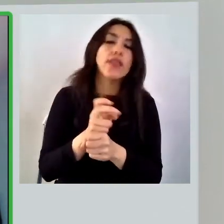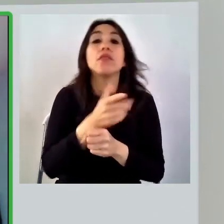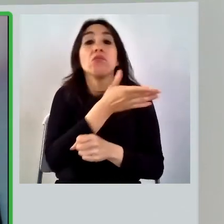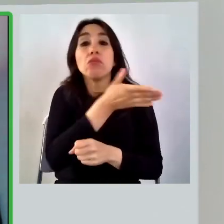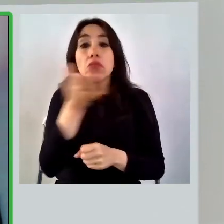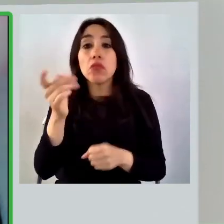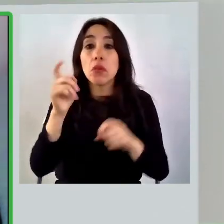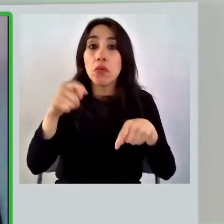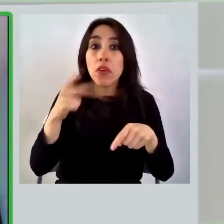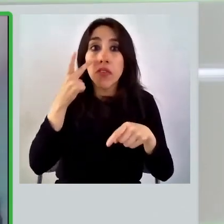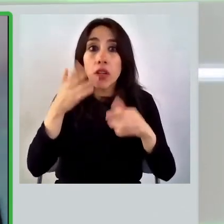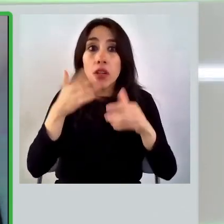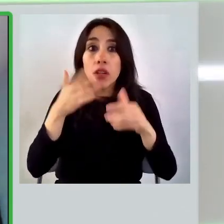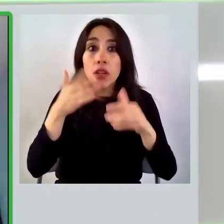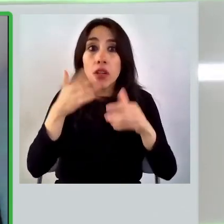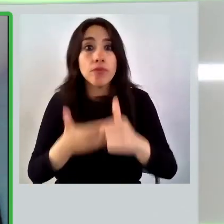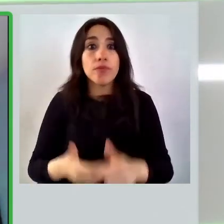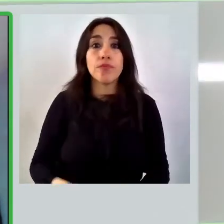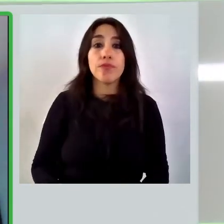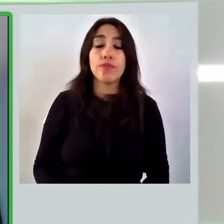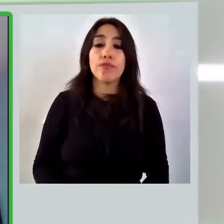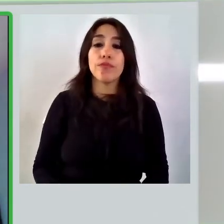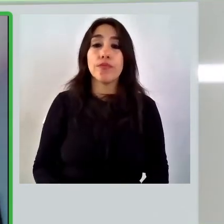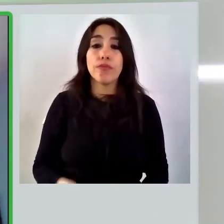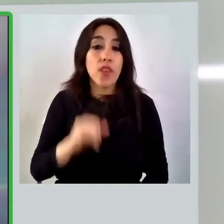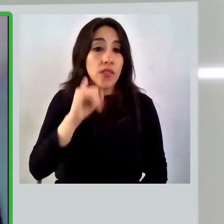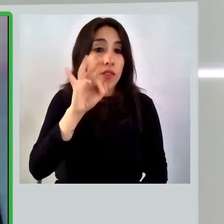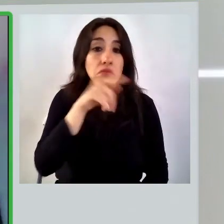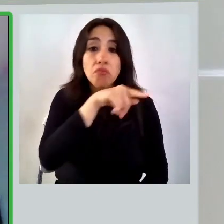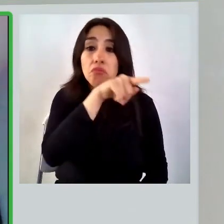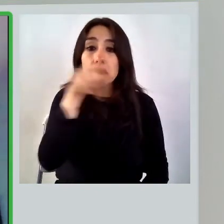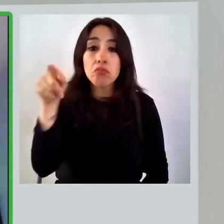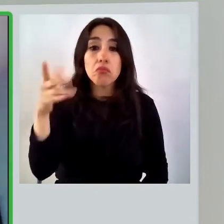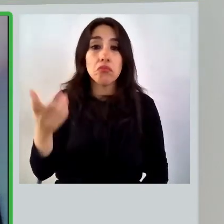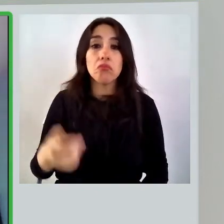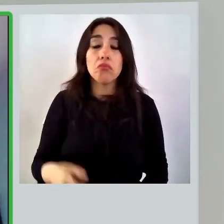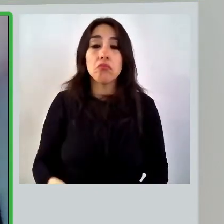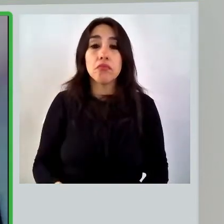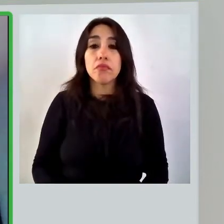difficulty, go out to the ecosystem, reach out to